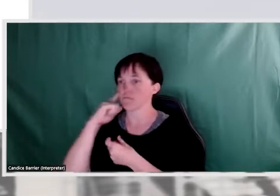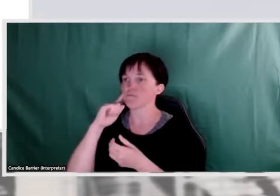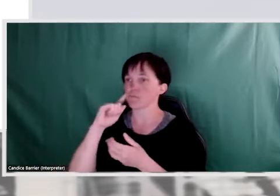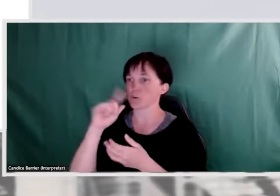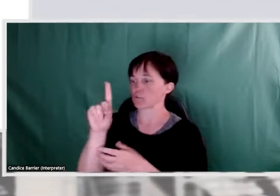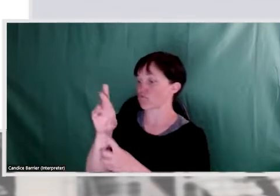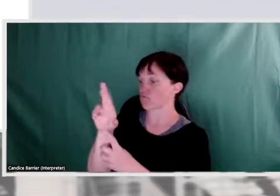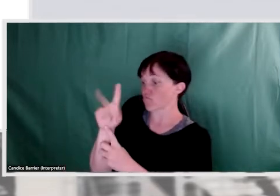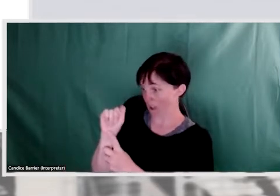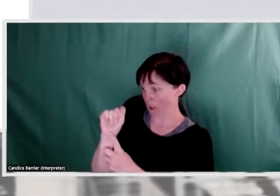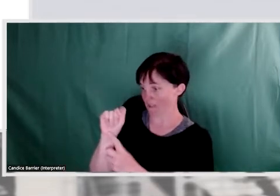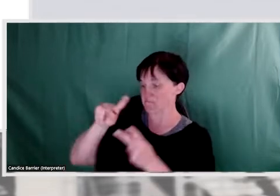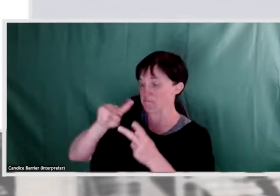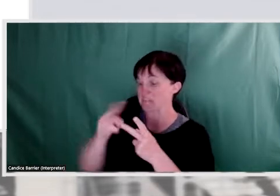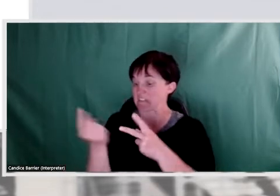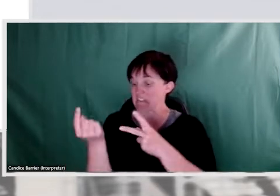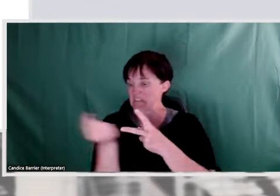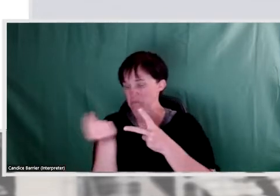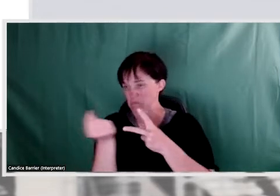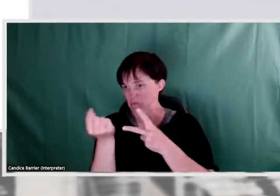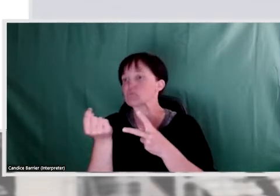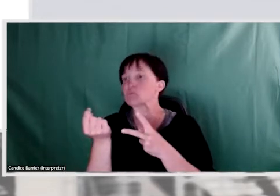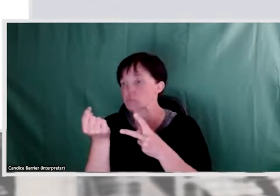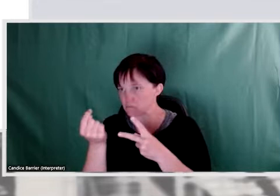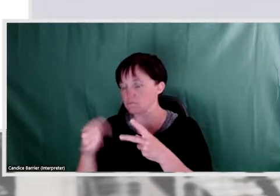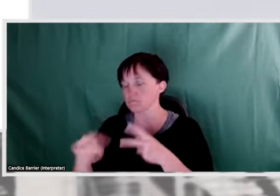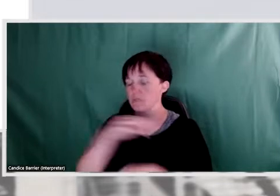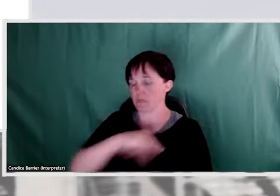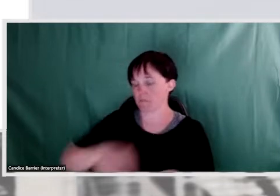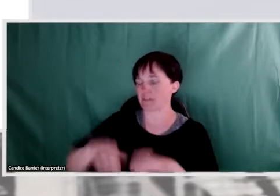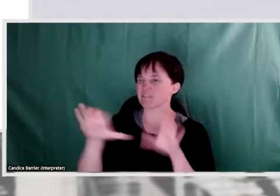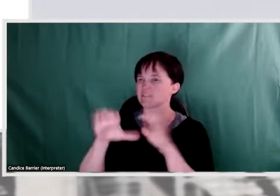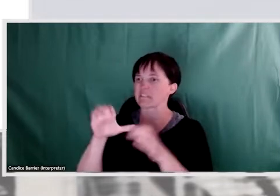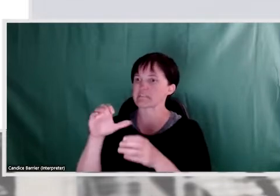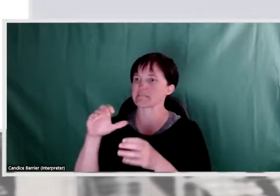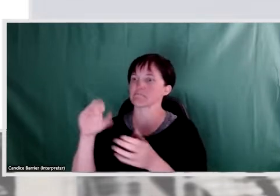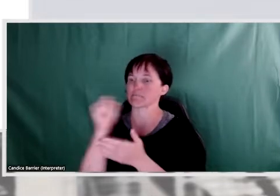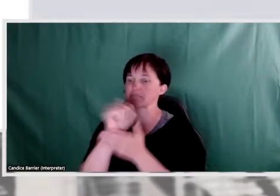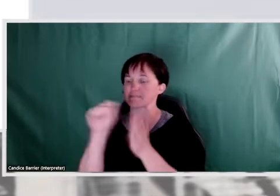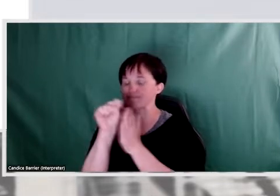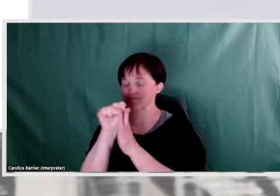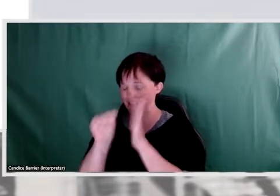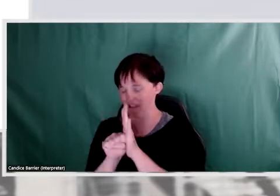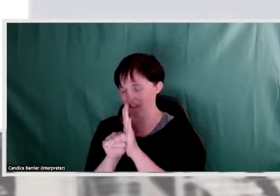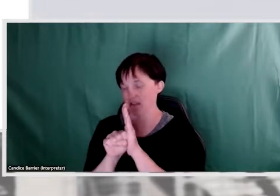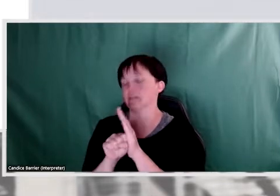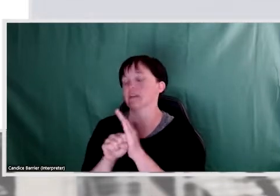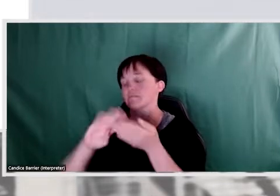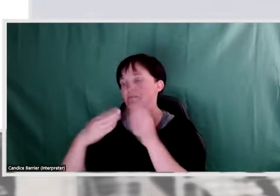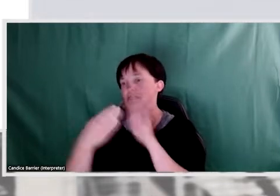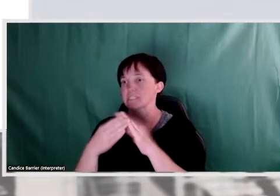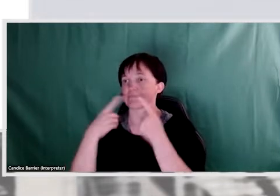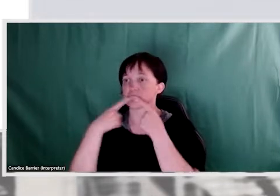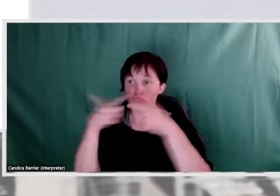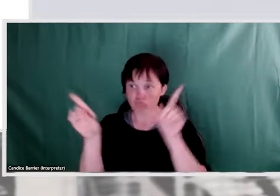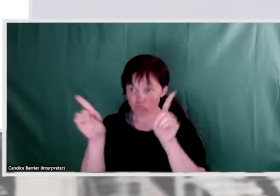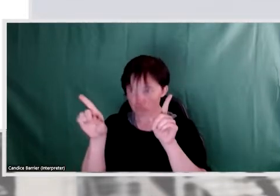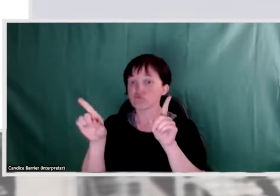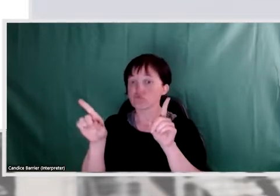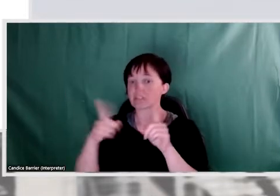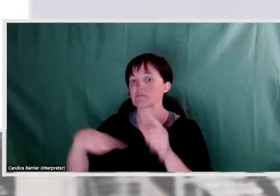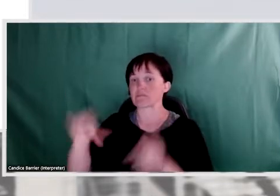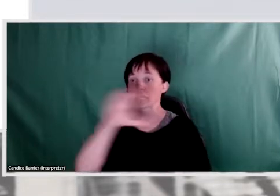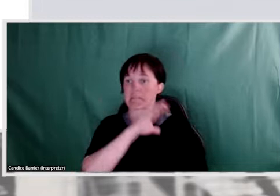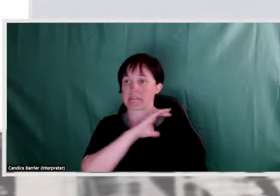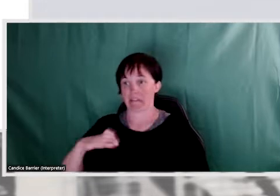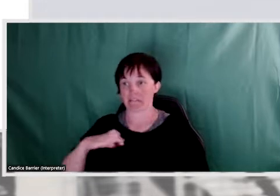usually the second Tuesday, the mayor does a state of the city address in which the mayor can lay out the formal budget for council to then deal with. So council has